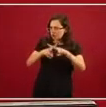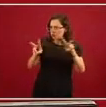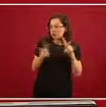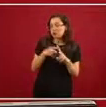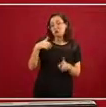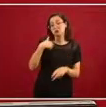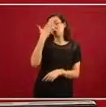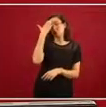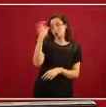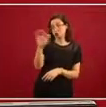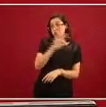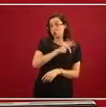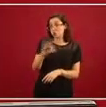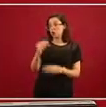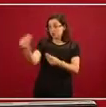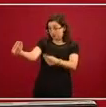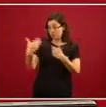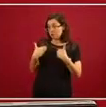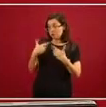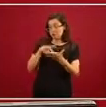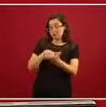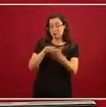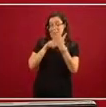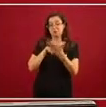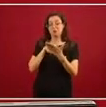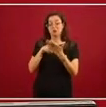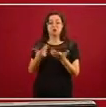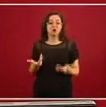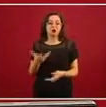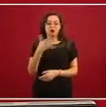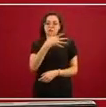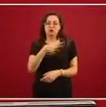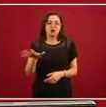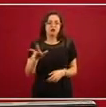the bodies of their relatives.